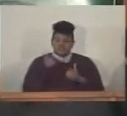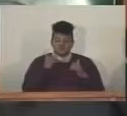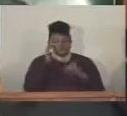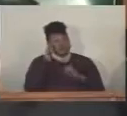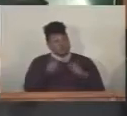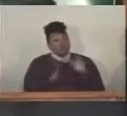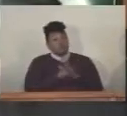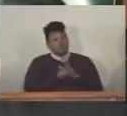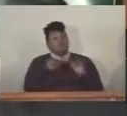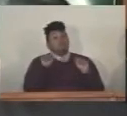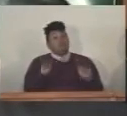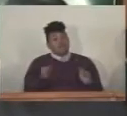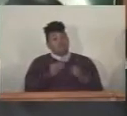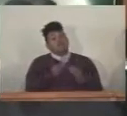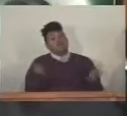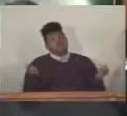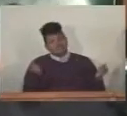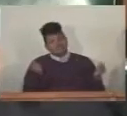the